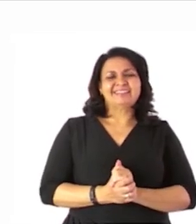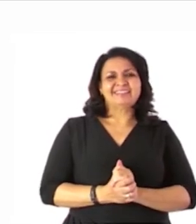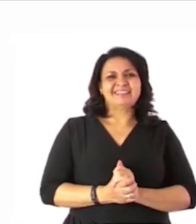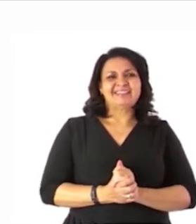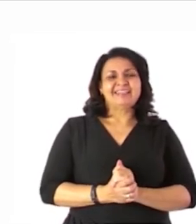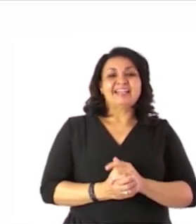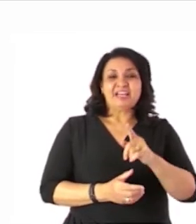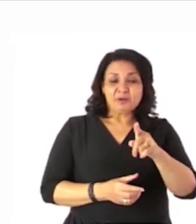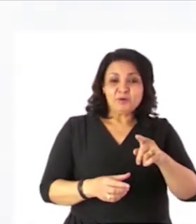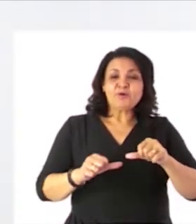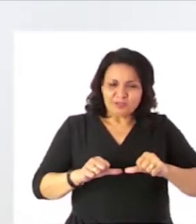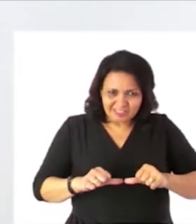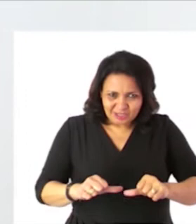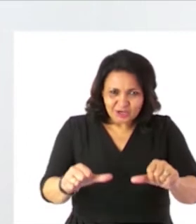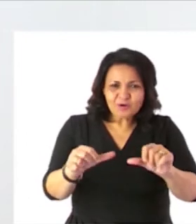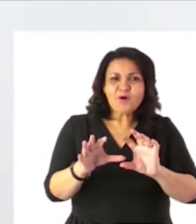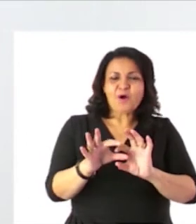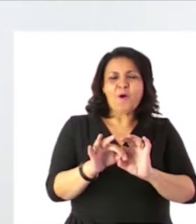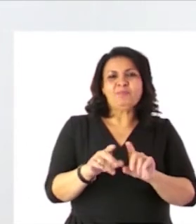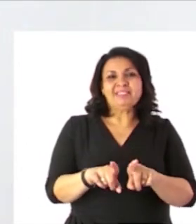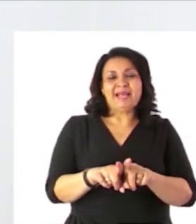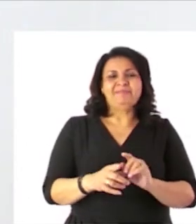at home.